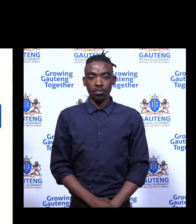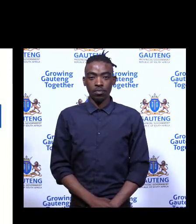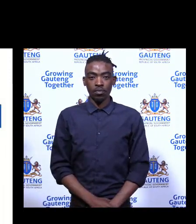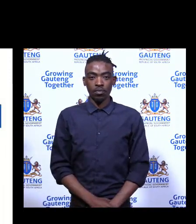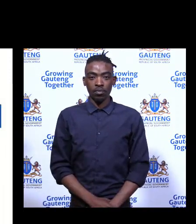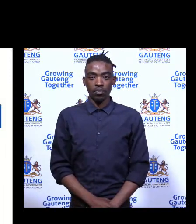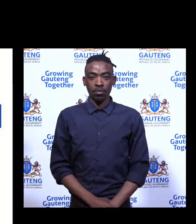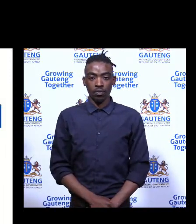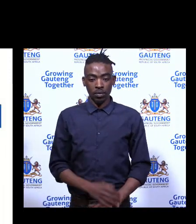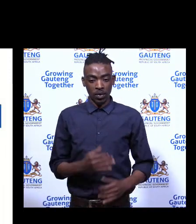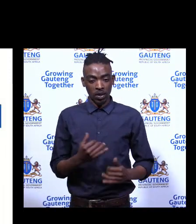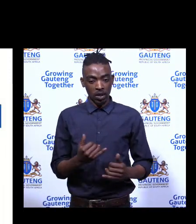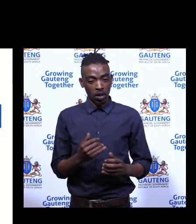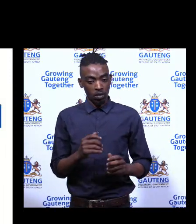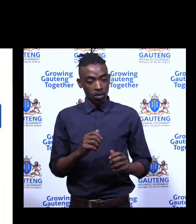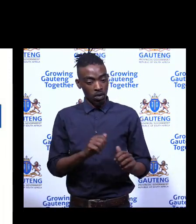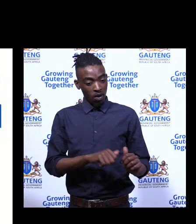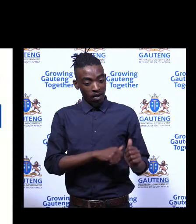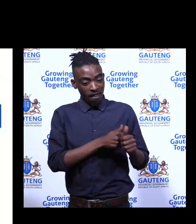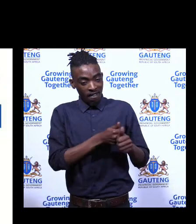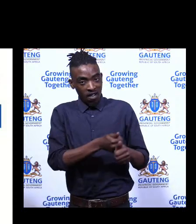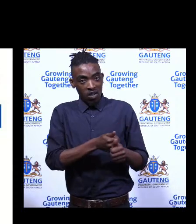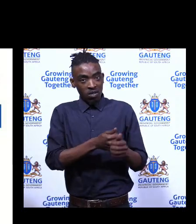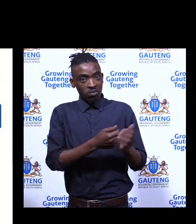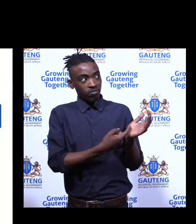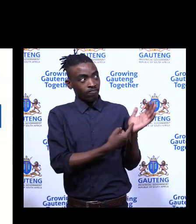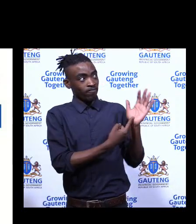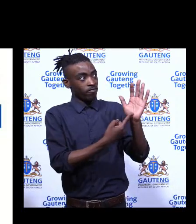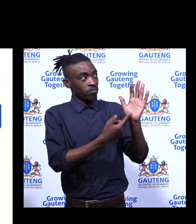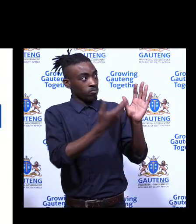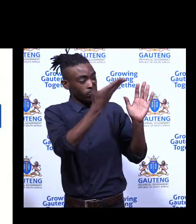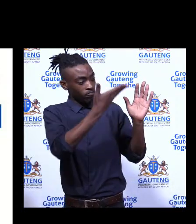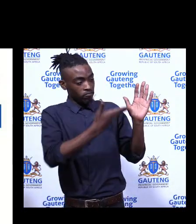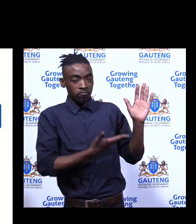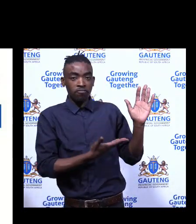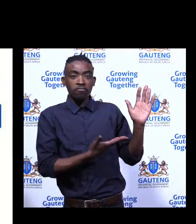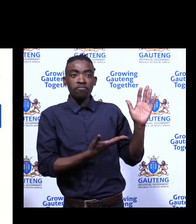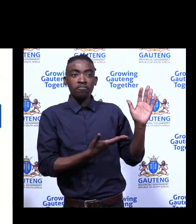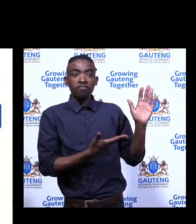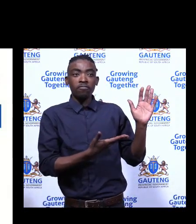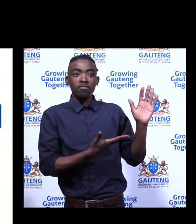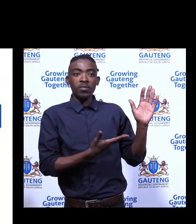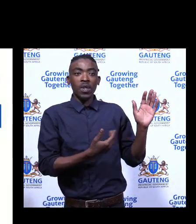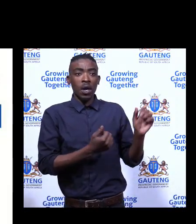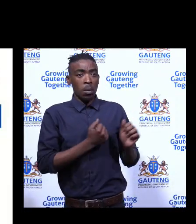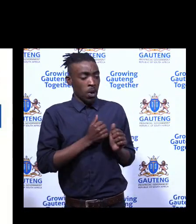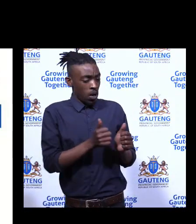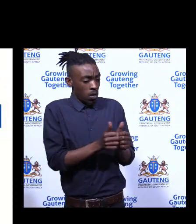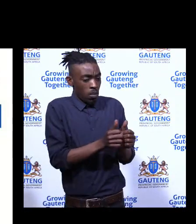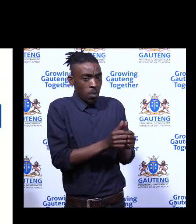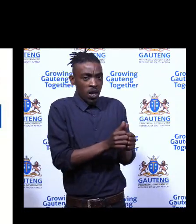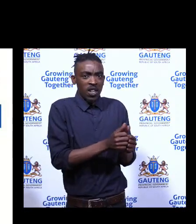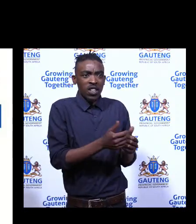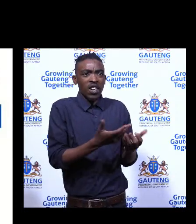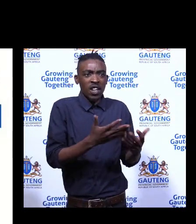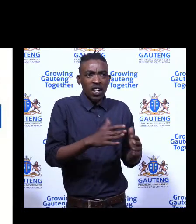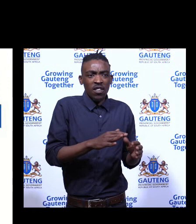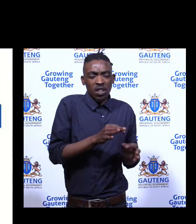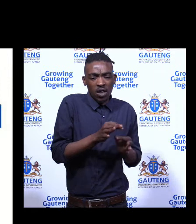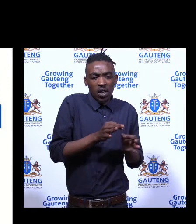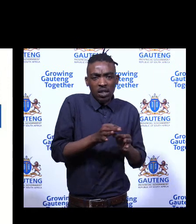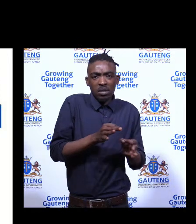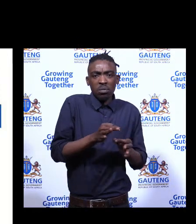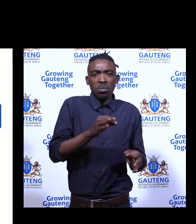the presentations that have been made so far from our colleagues on the modeling and the spatial